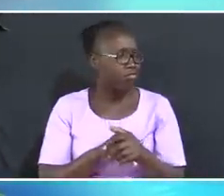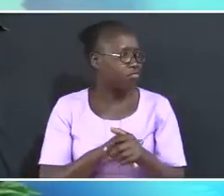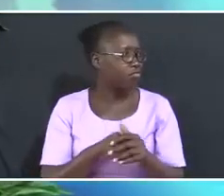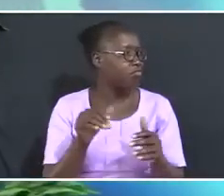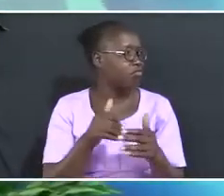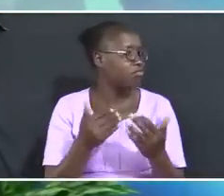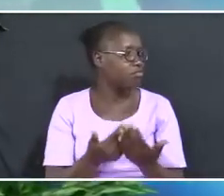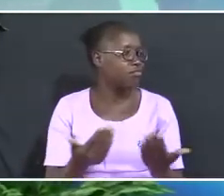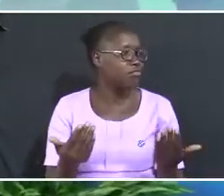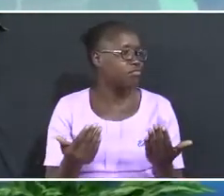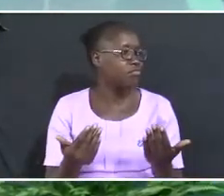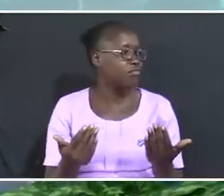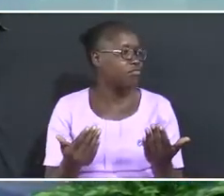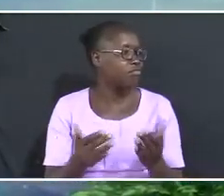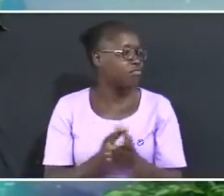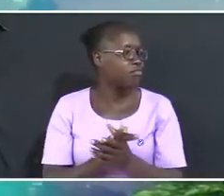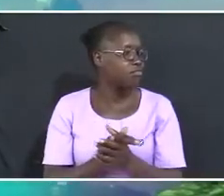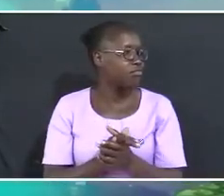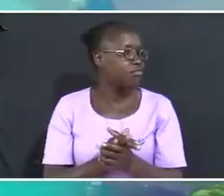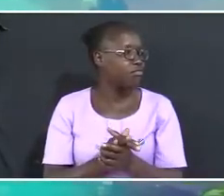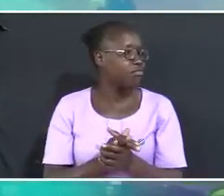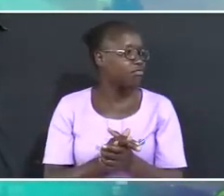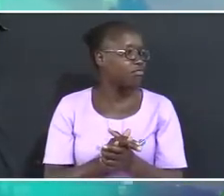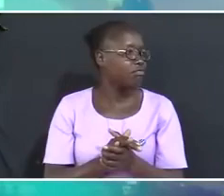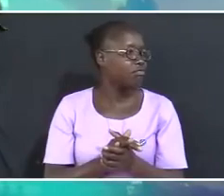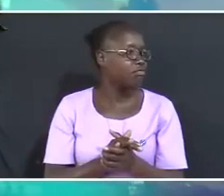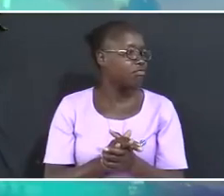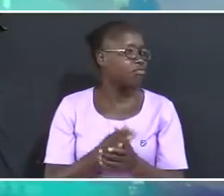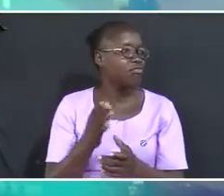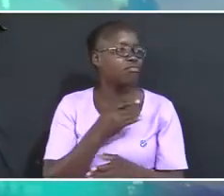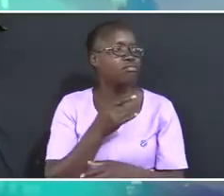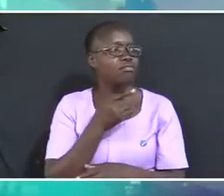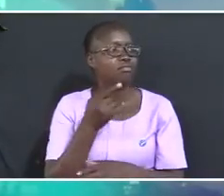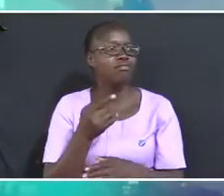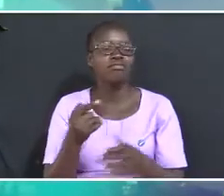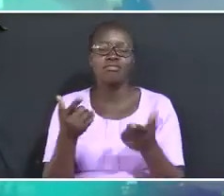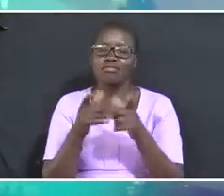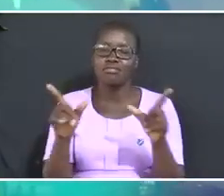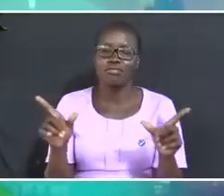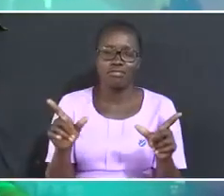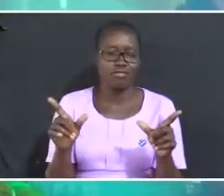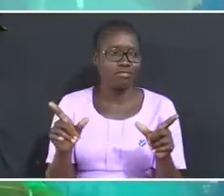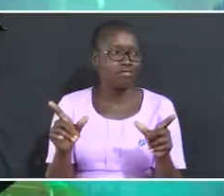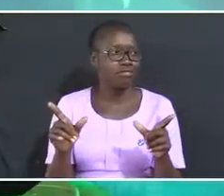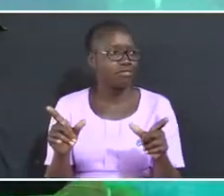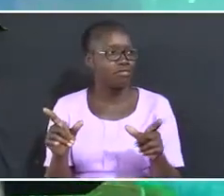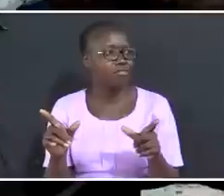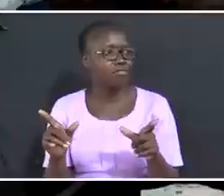Another thing here, he says, and to proclaim liberty to captives.